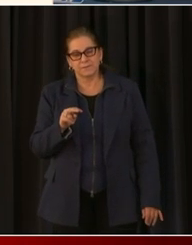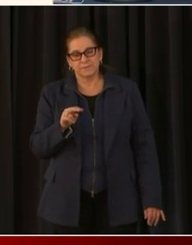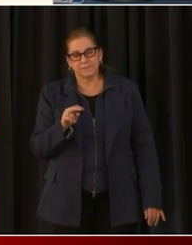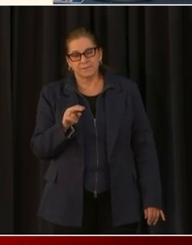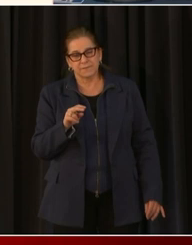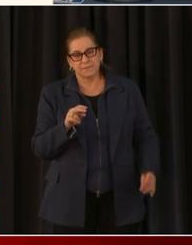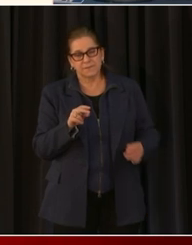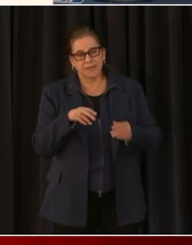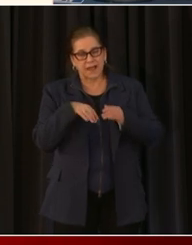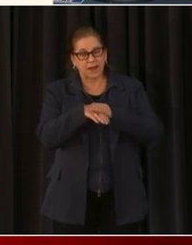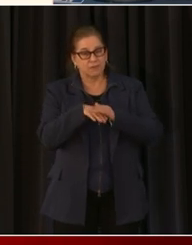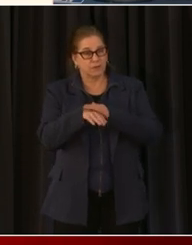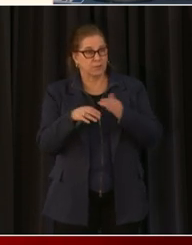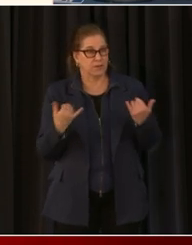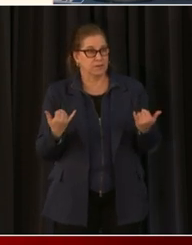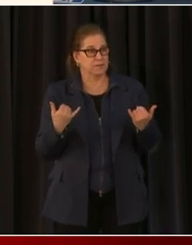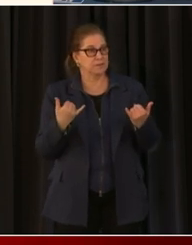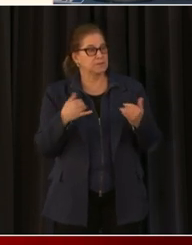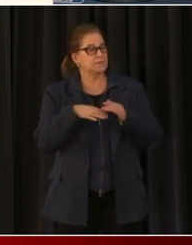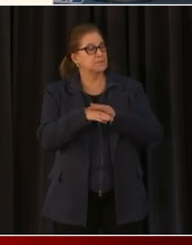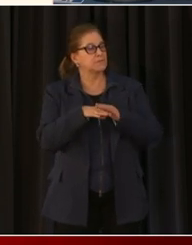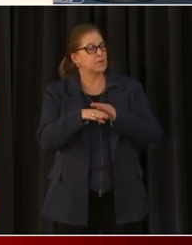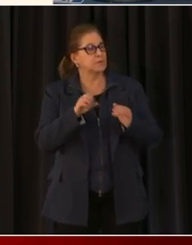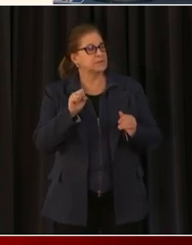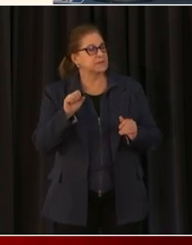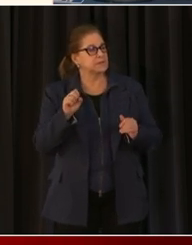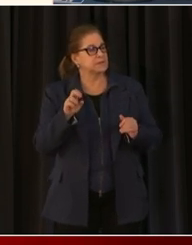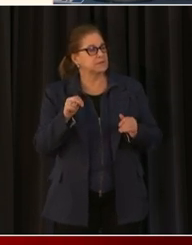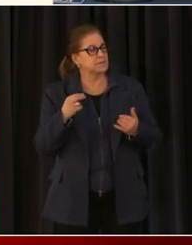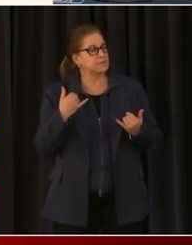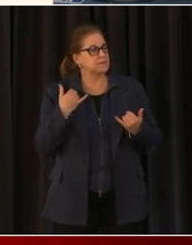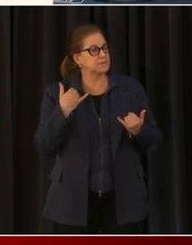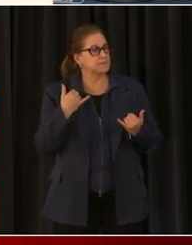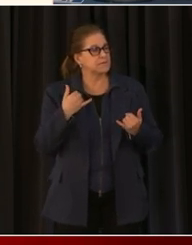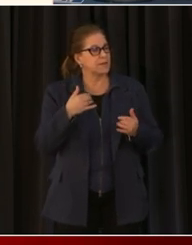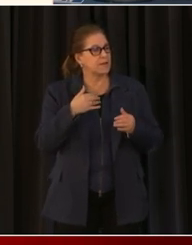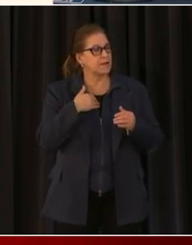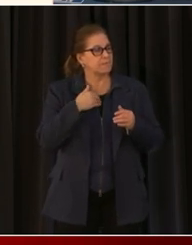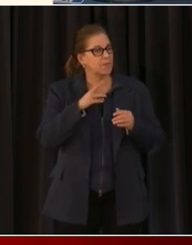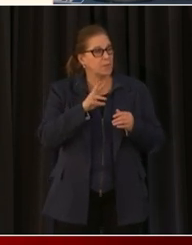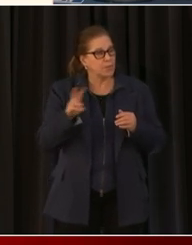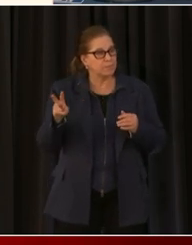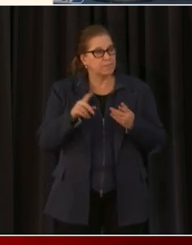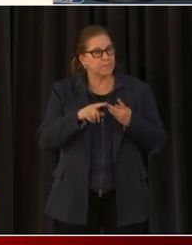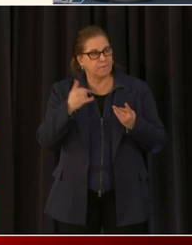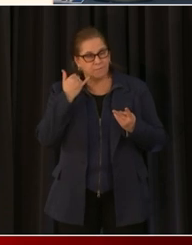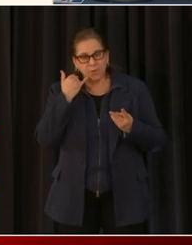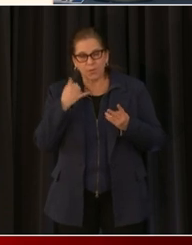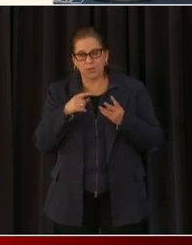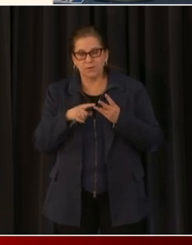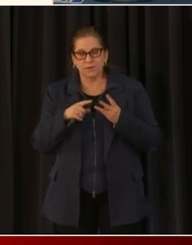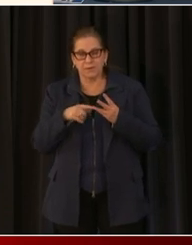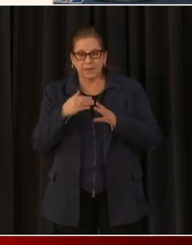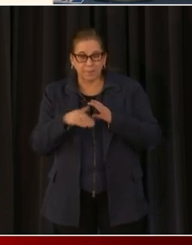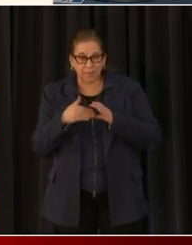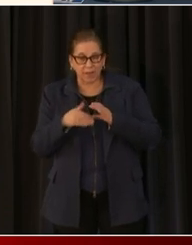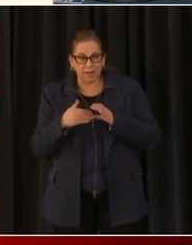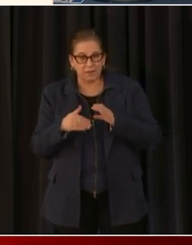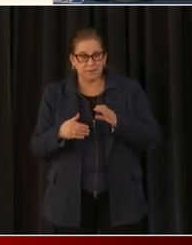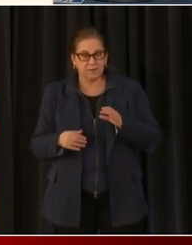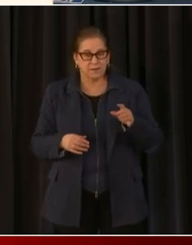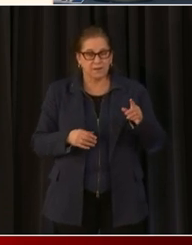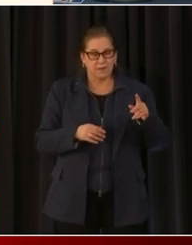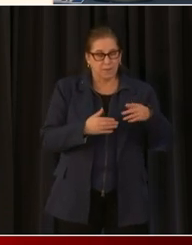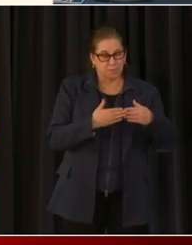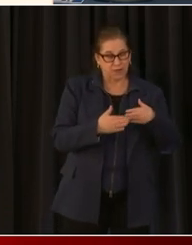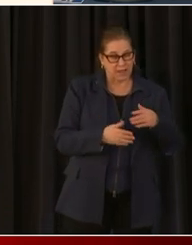in enrollment season. We're encouraging all of our families who have not submitted an application for grades pre-K 3